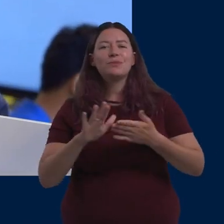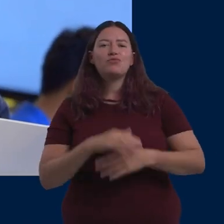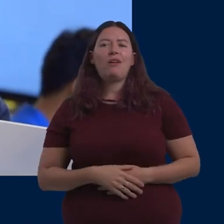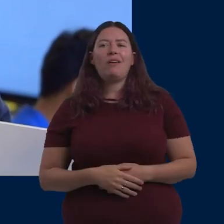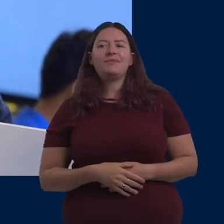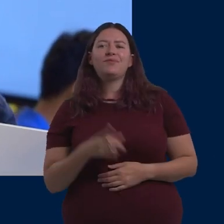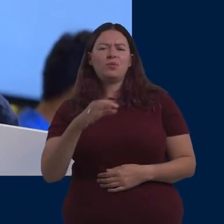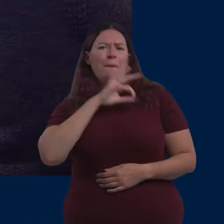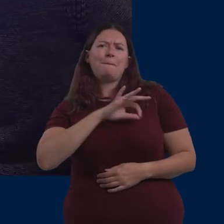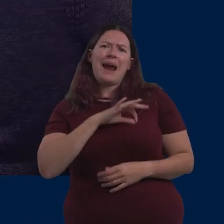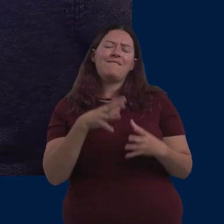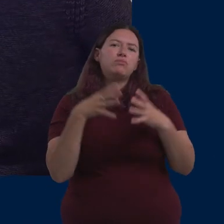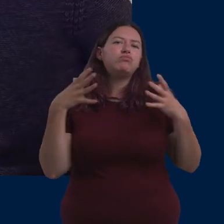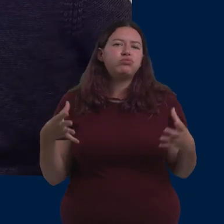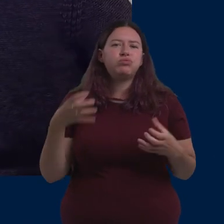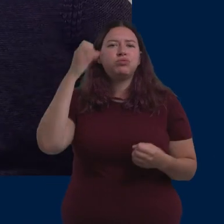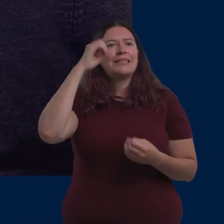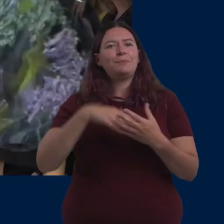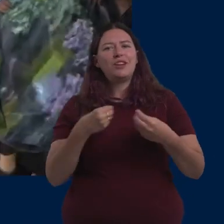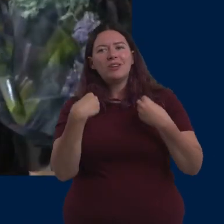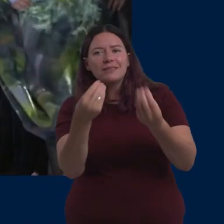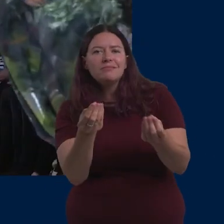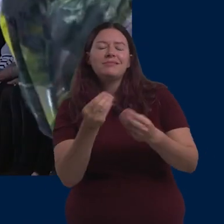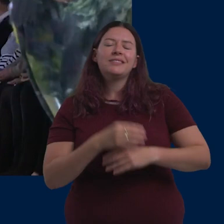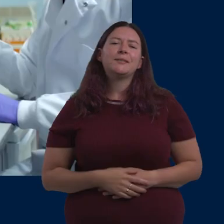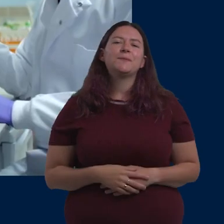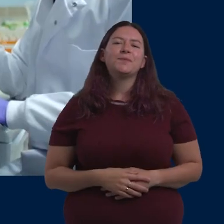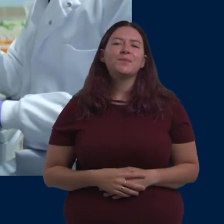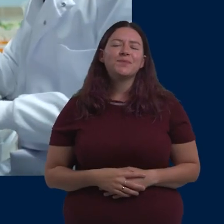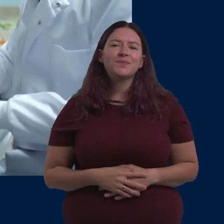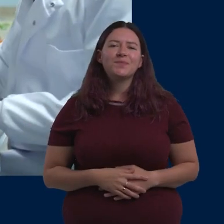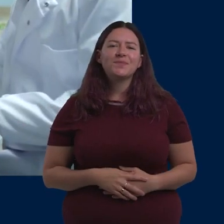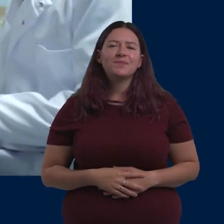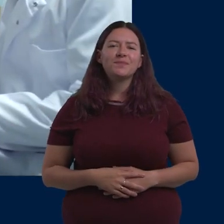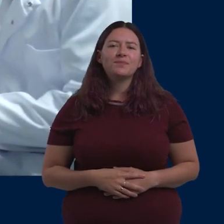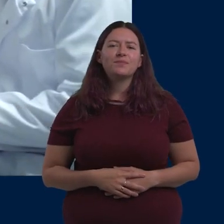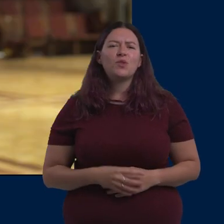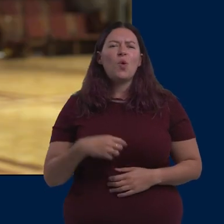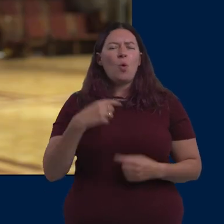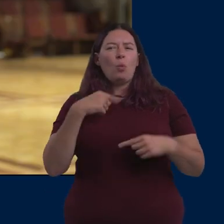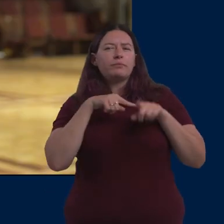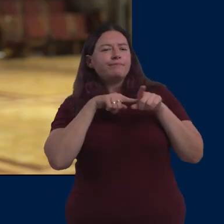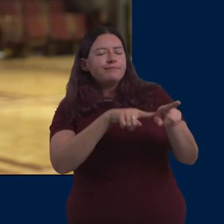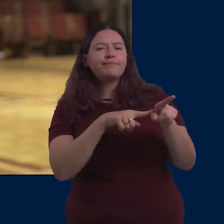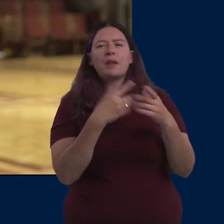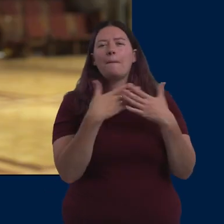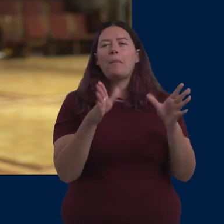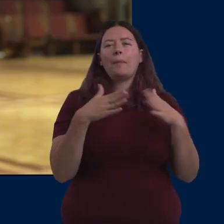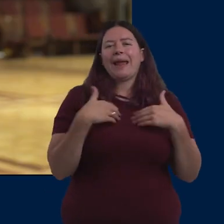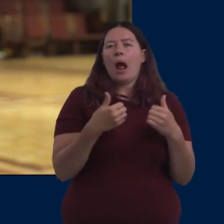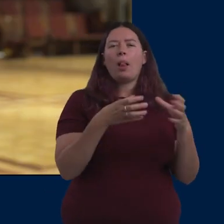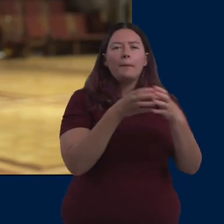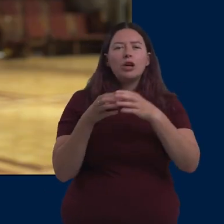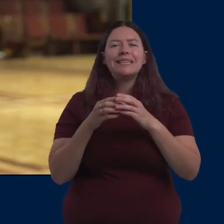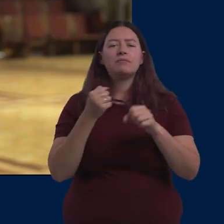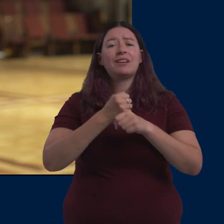and you'll benefit enormously from the experience that the University of Edinburgh can provide for you. We believe that by following the best advice from public